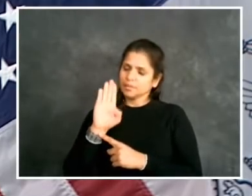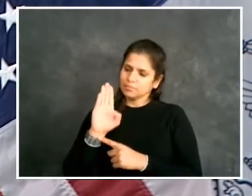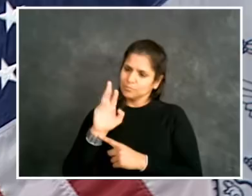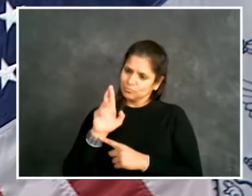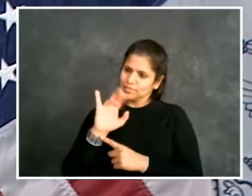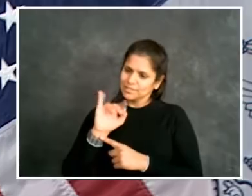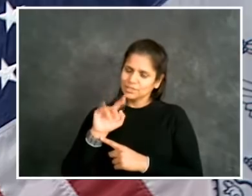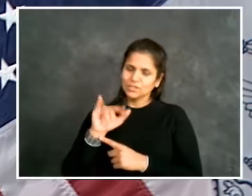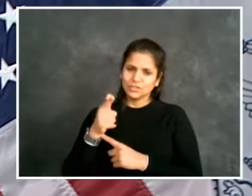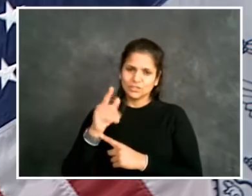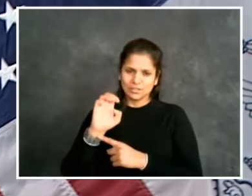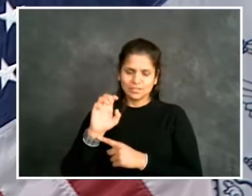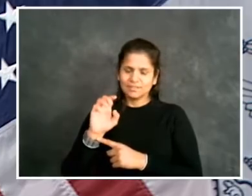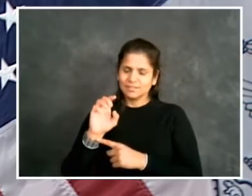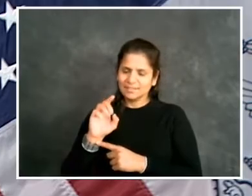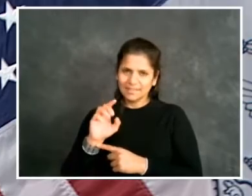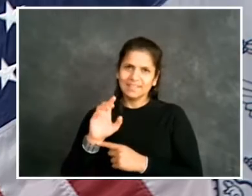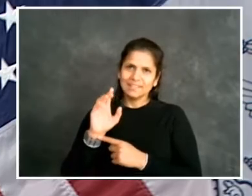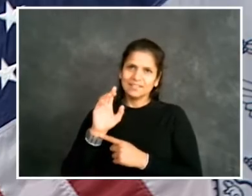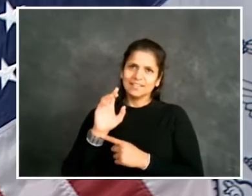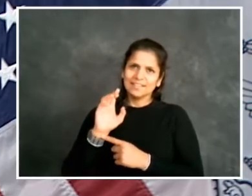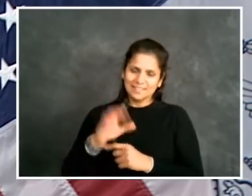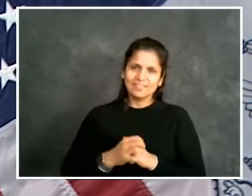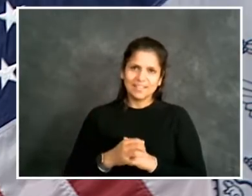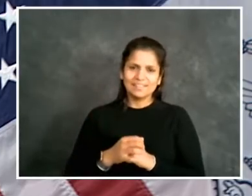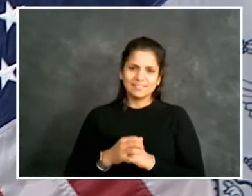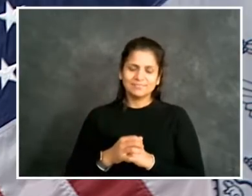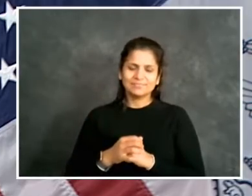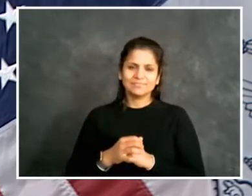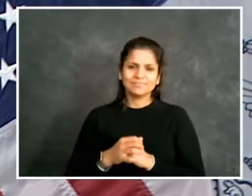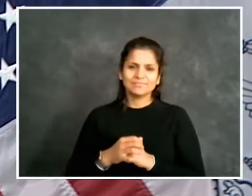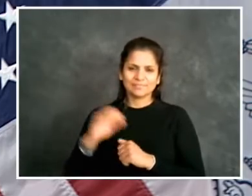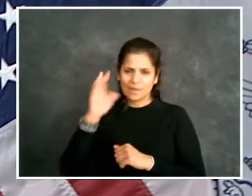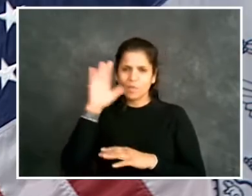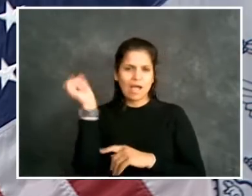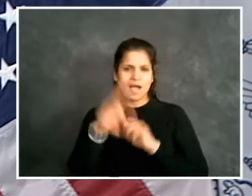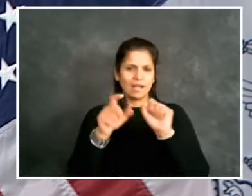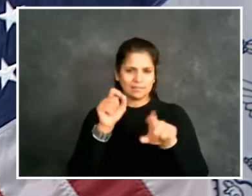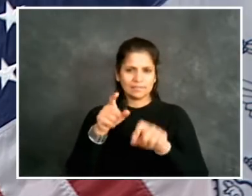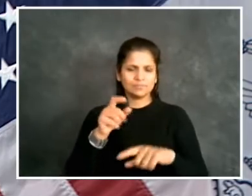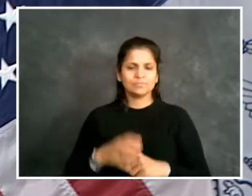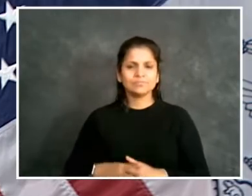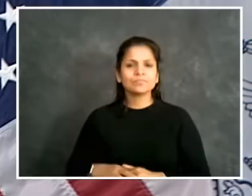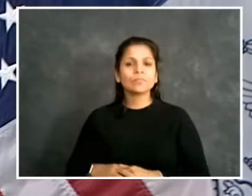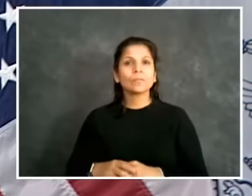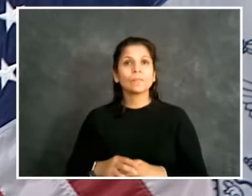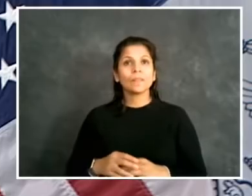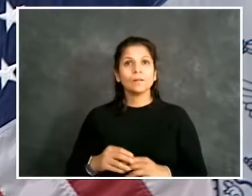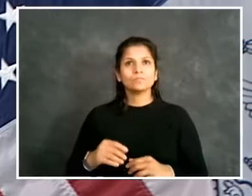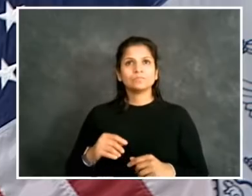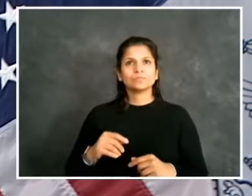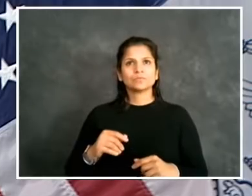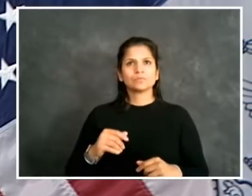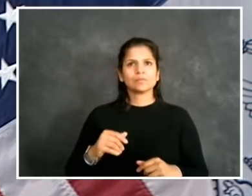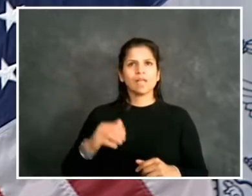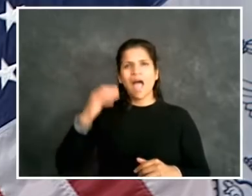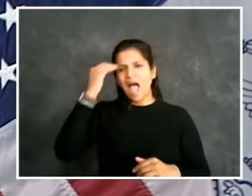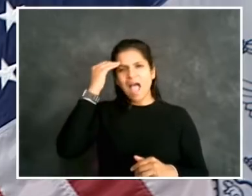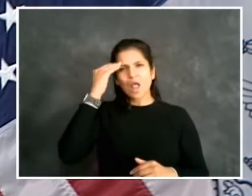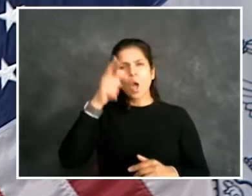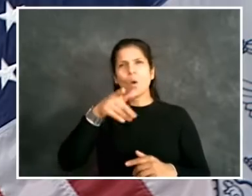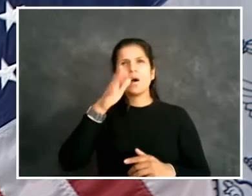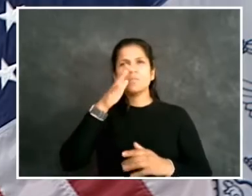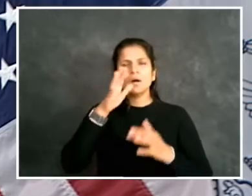coverings. I know it sounds like you don't know the details of what kind of coverings they are yet, but I would add to Aaron's questions, are they going